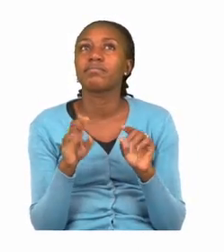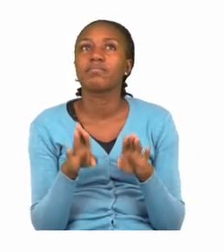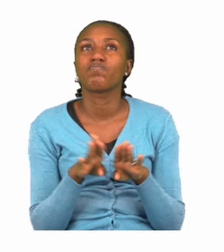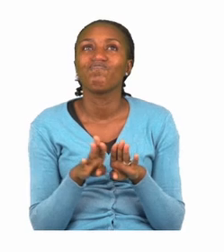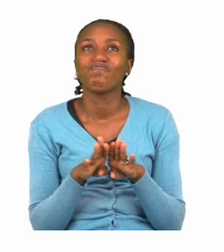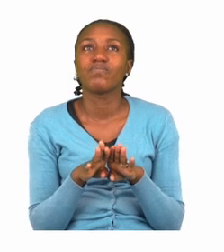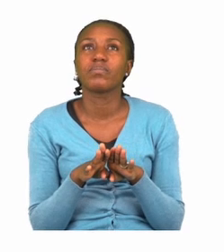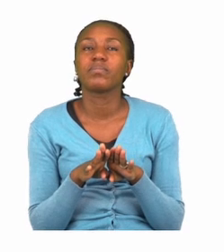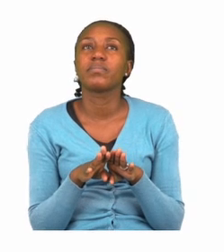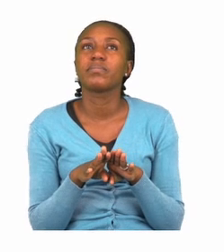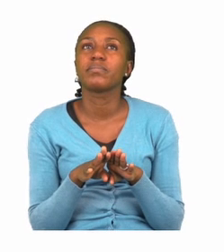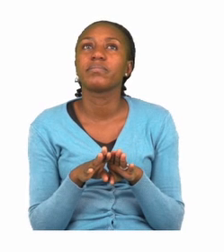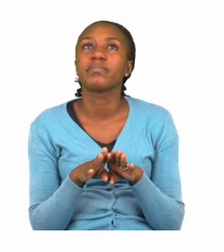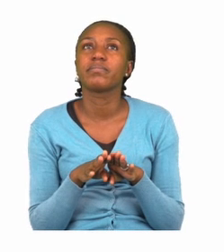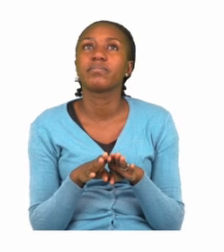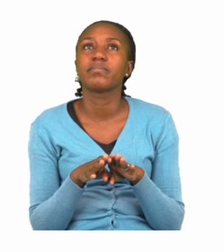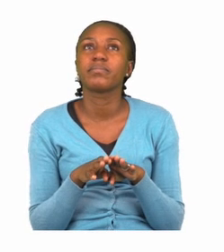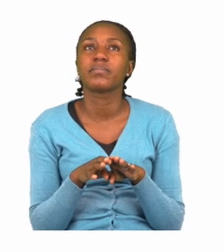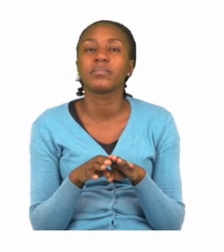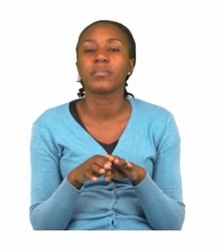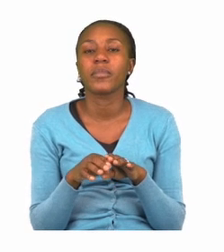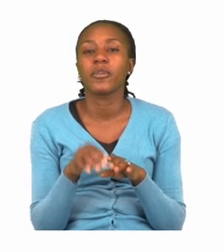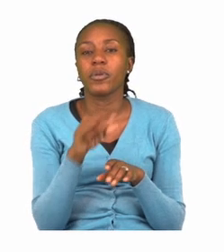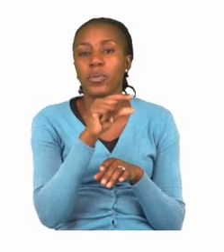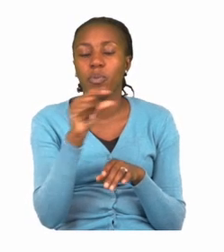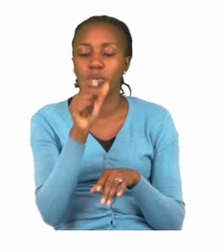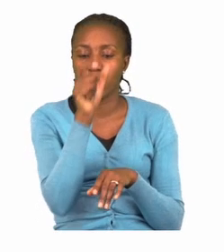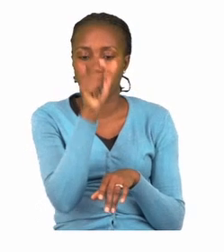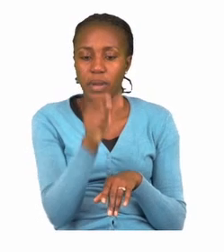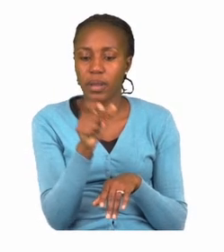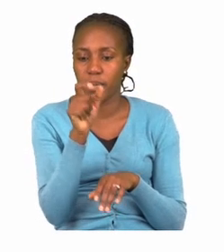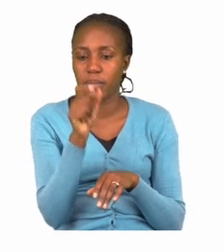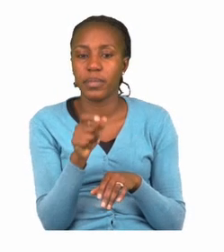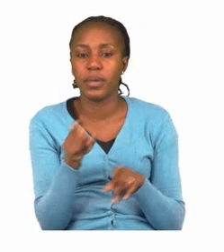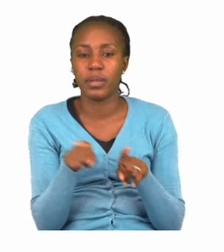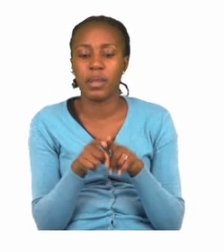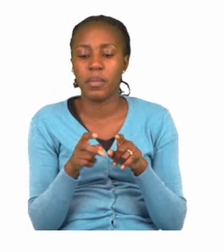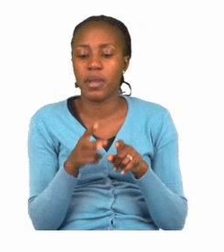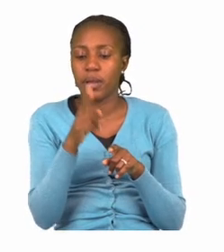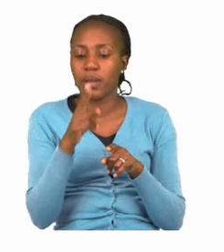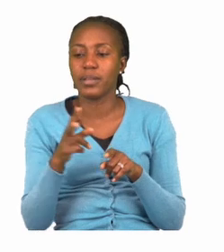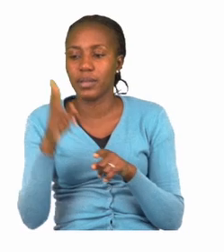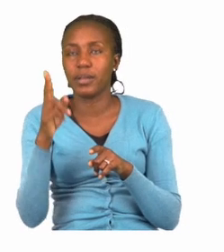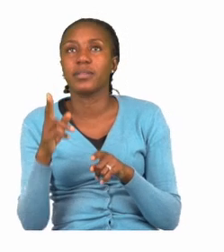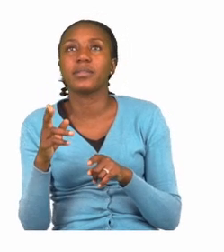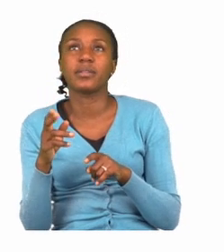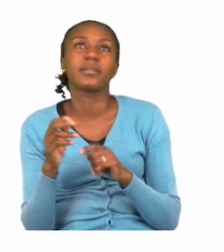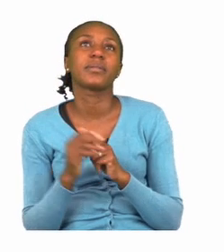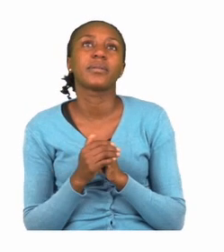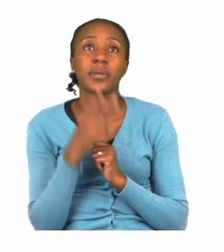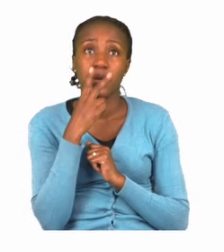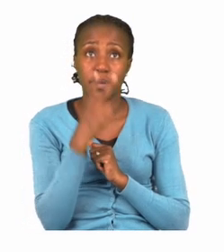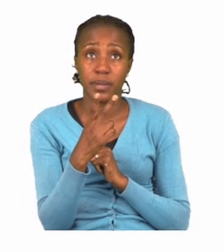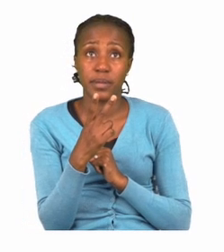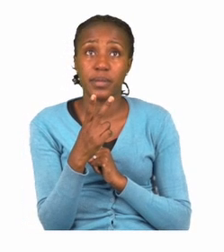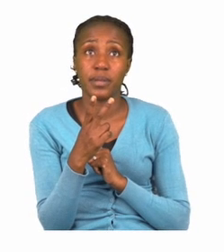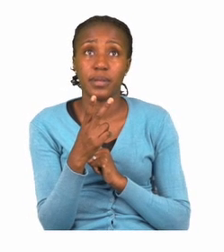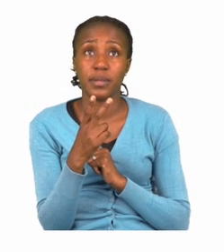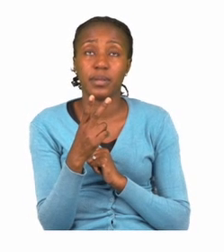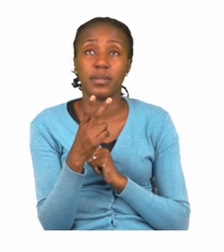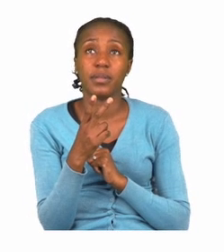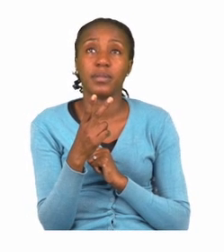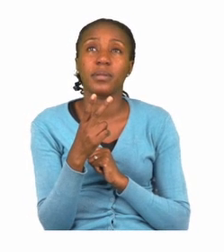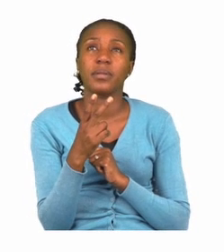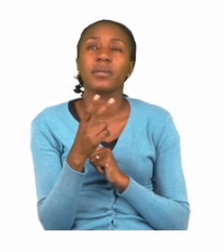do syllables. It says that we have to look at the pictures, then say